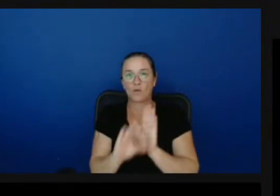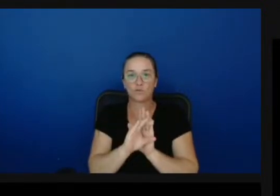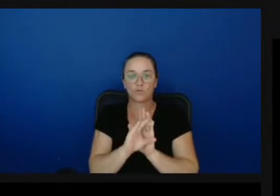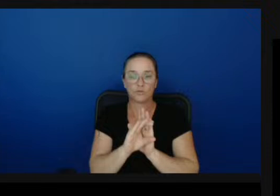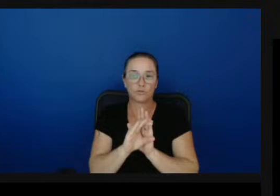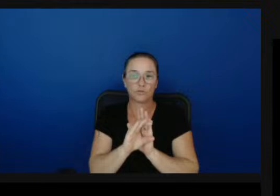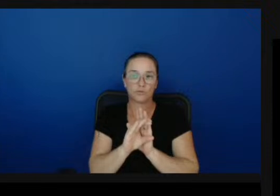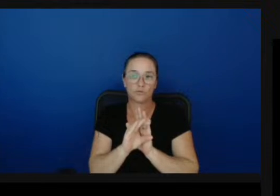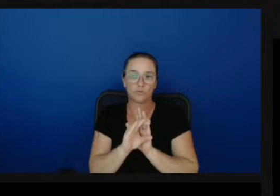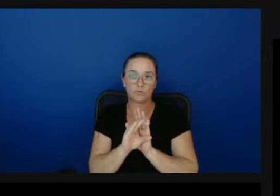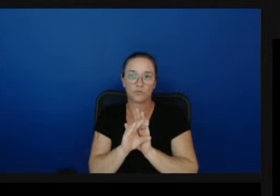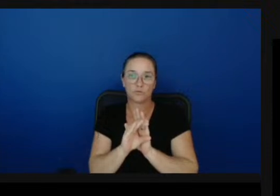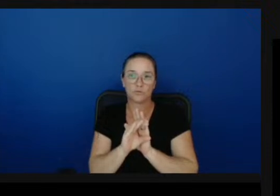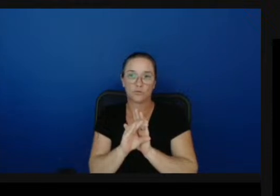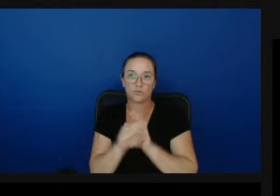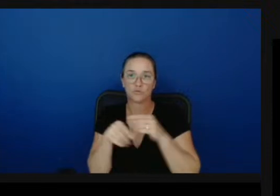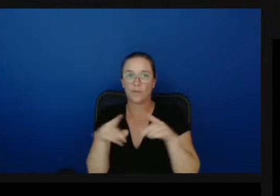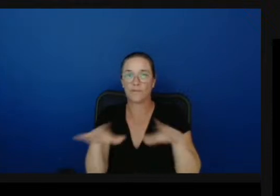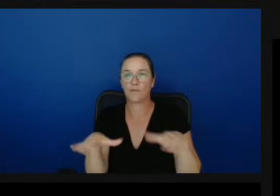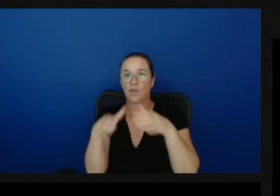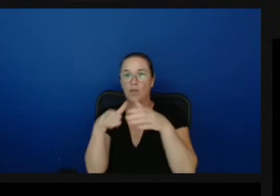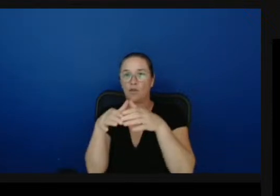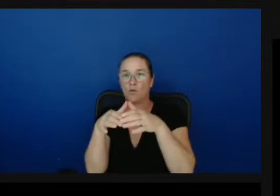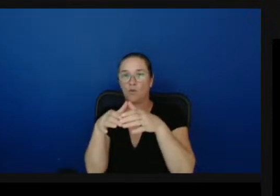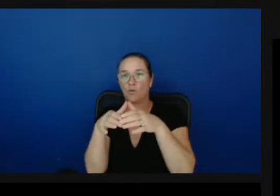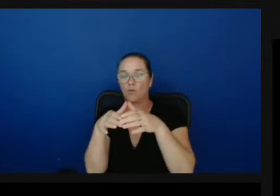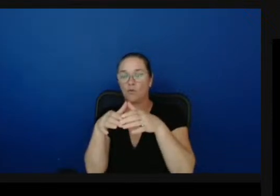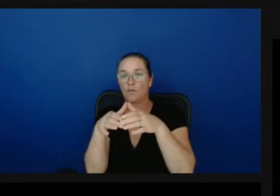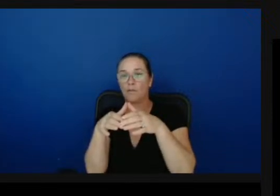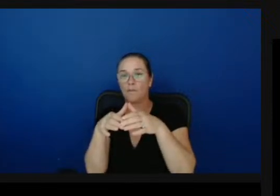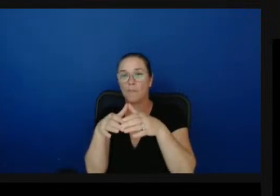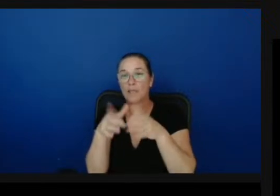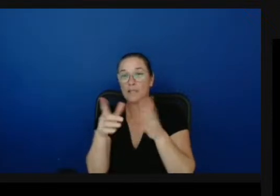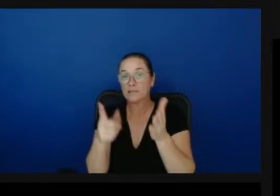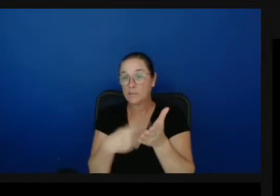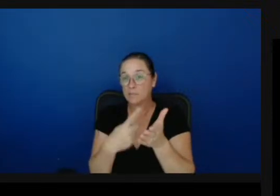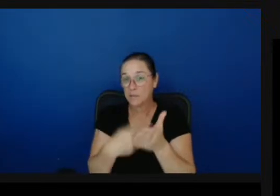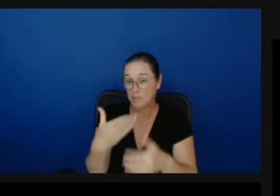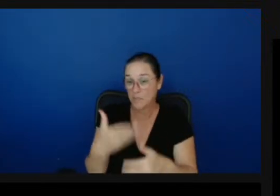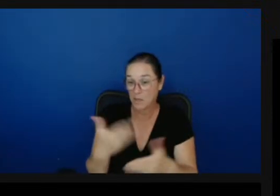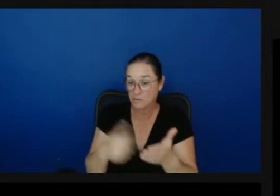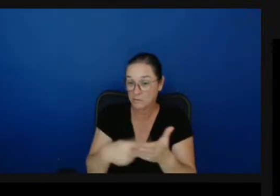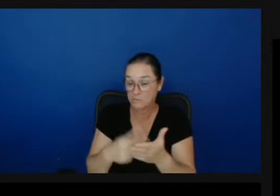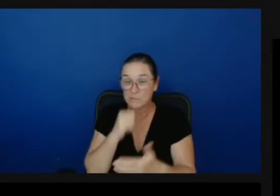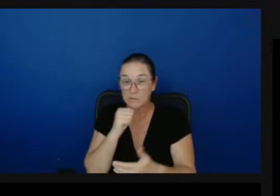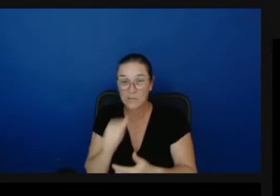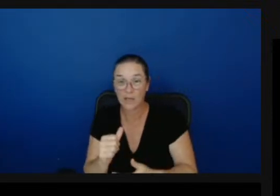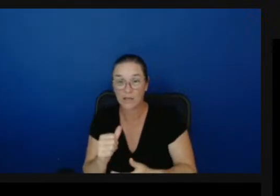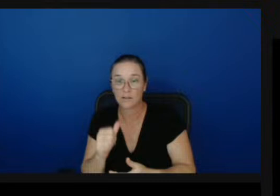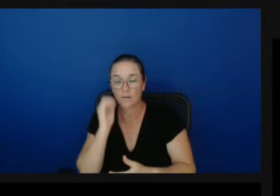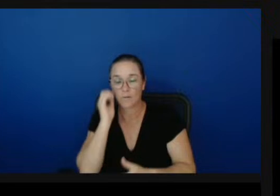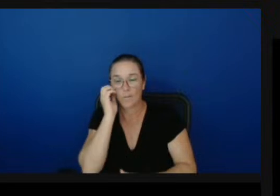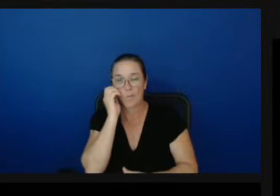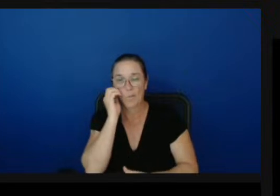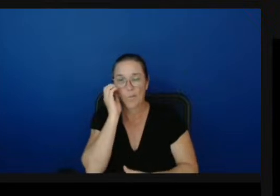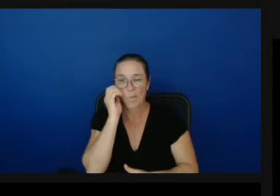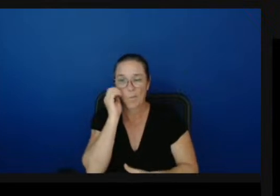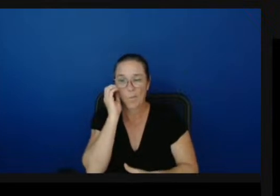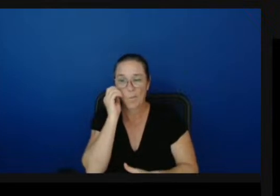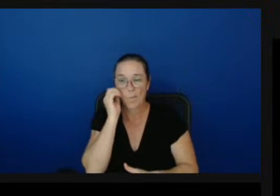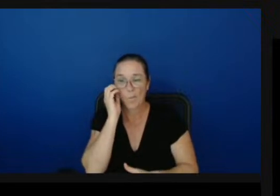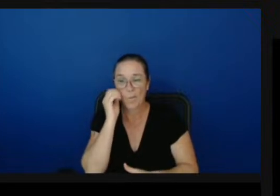life of the volcano, that maybe that pathway exists sometimes and sometimes it doesn't, right through there. So all this to